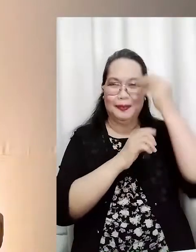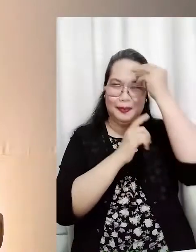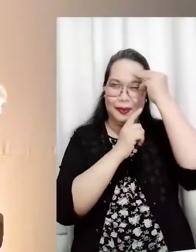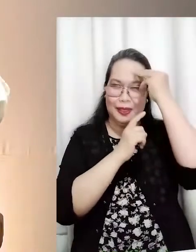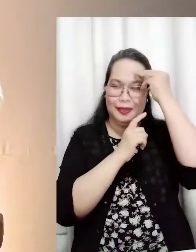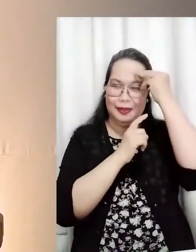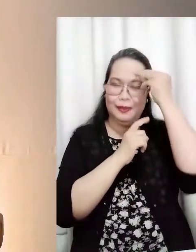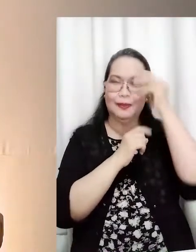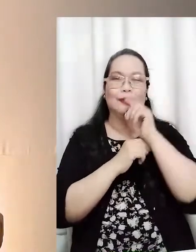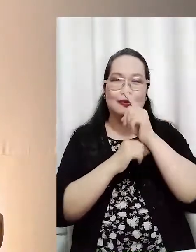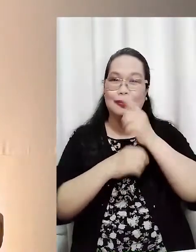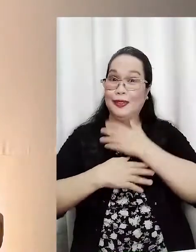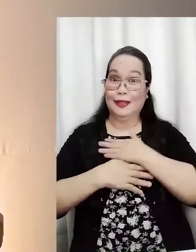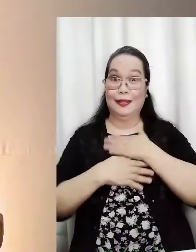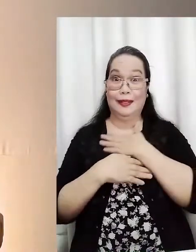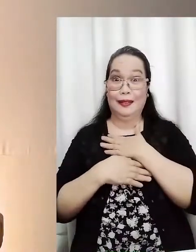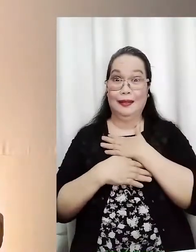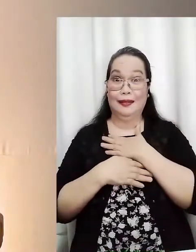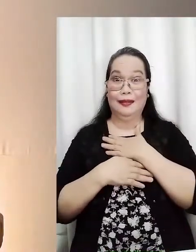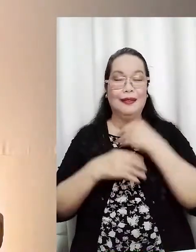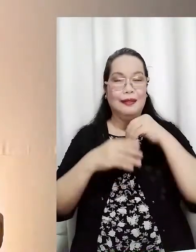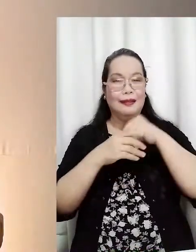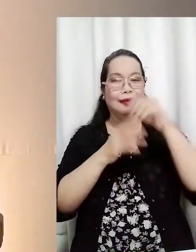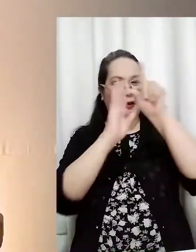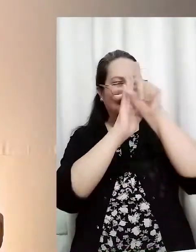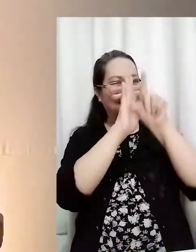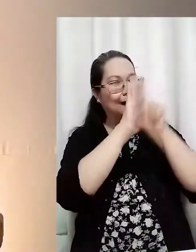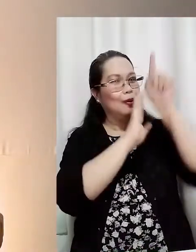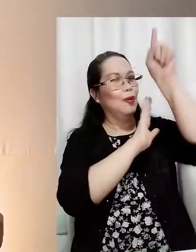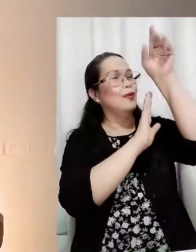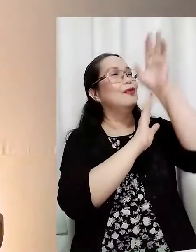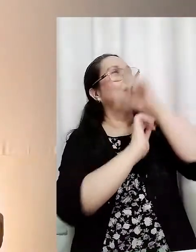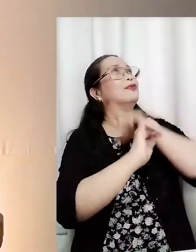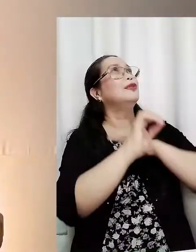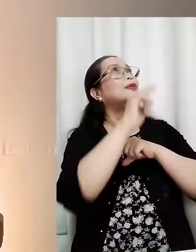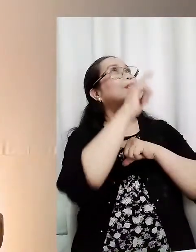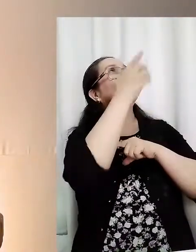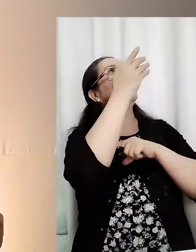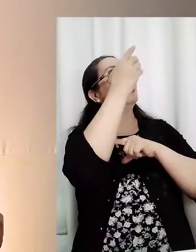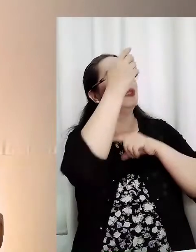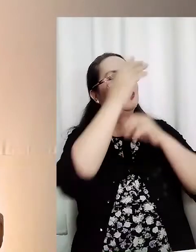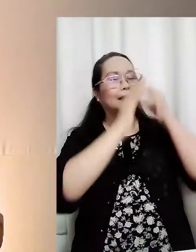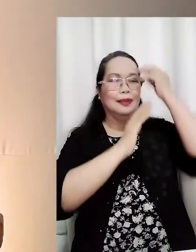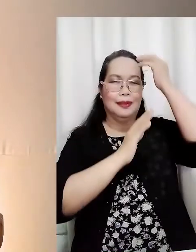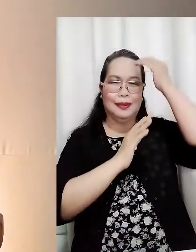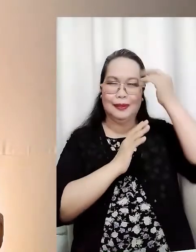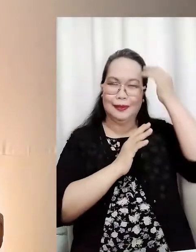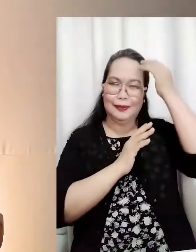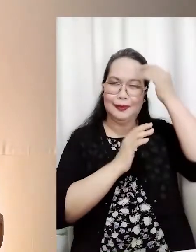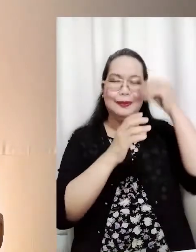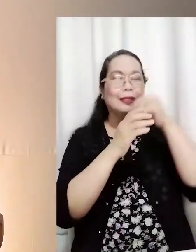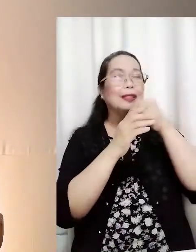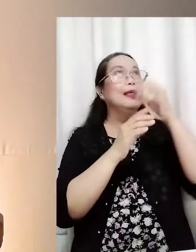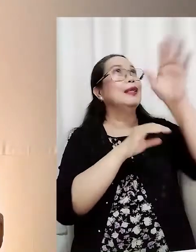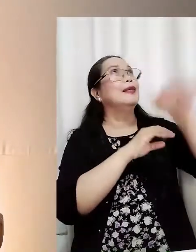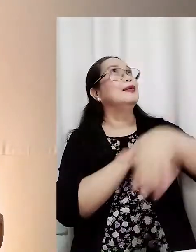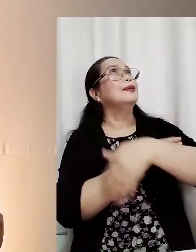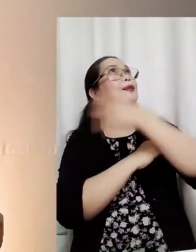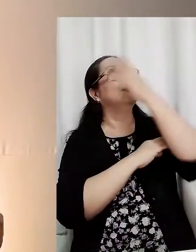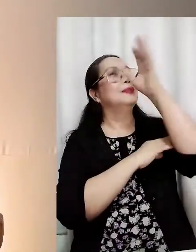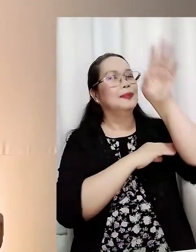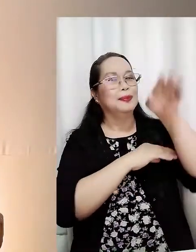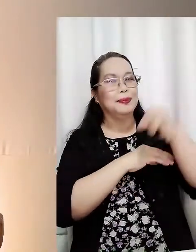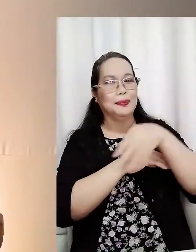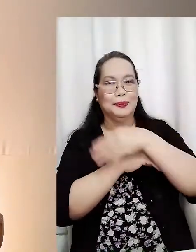delight is in the law of the Lord, and he meditates on it day and night. That's the secret